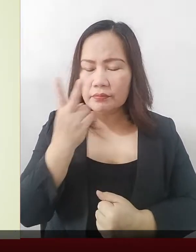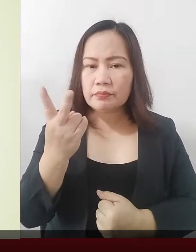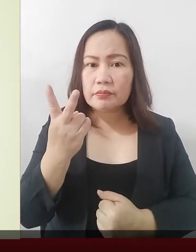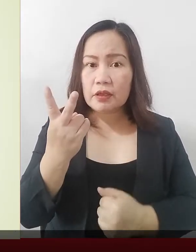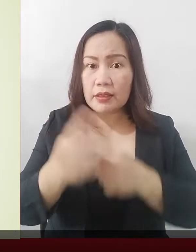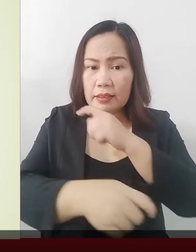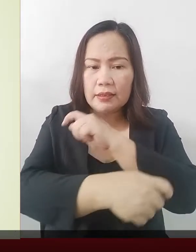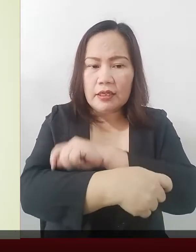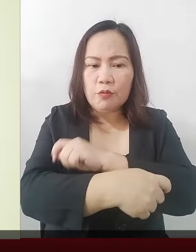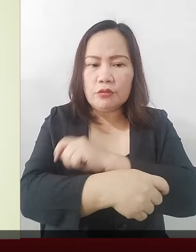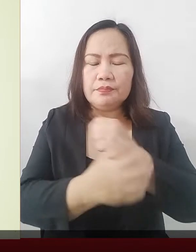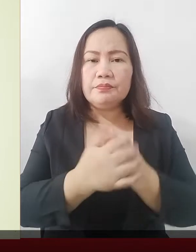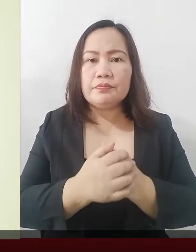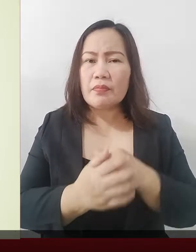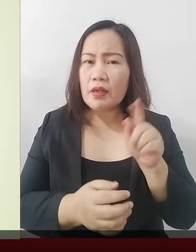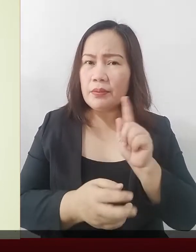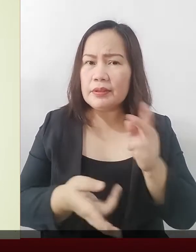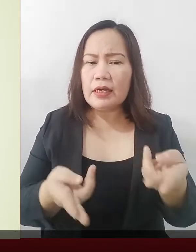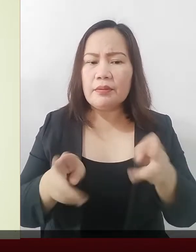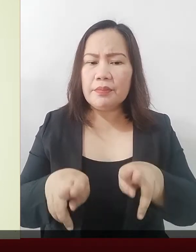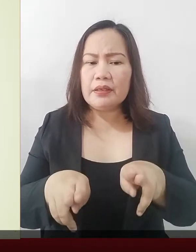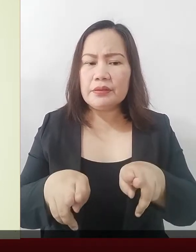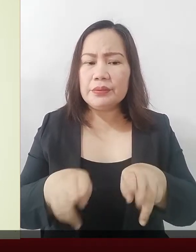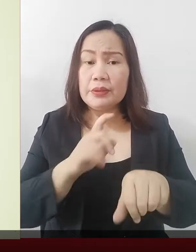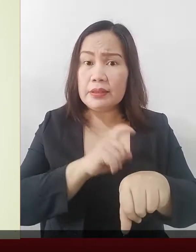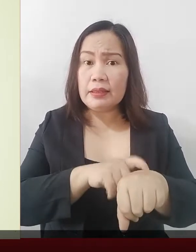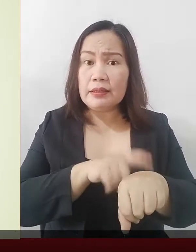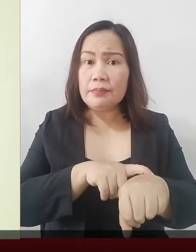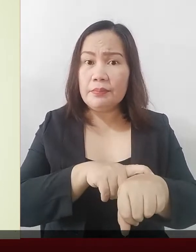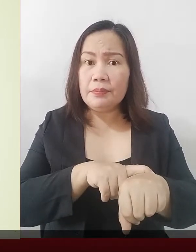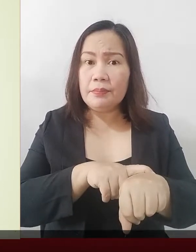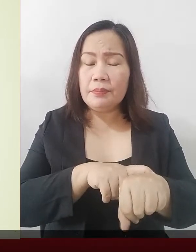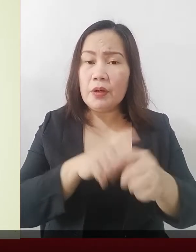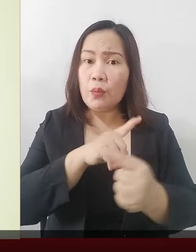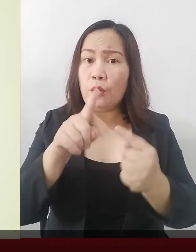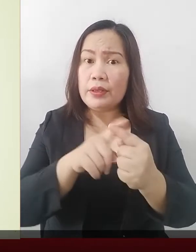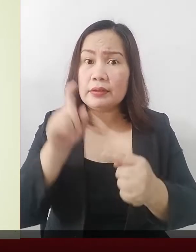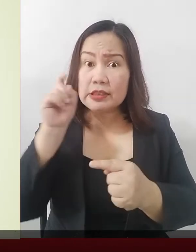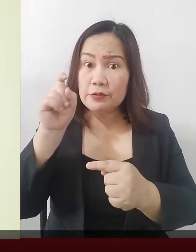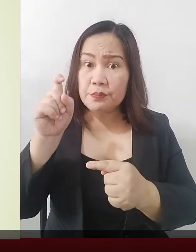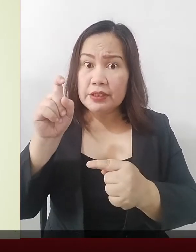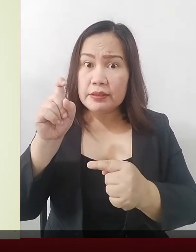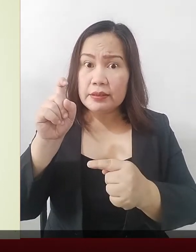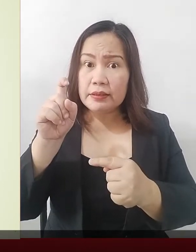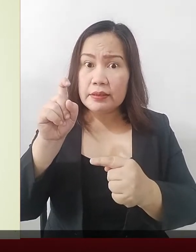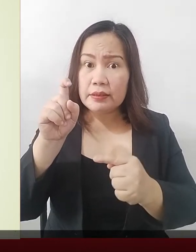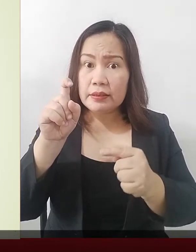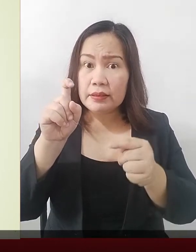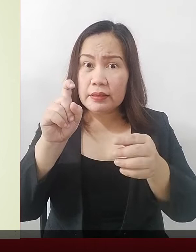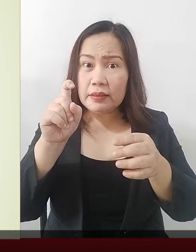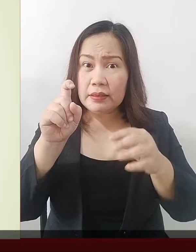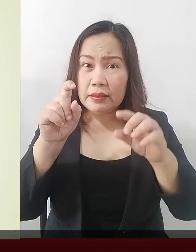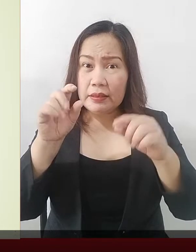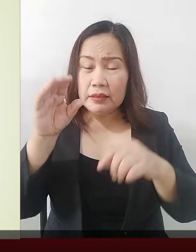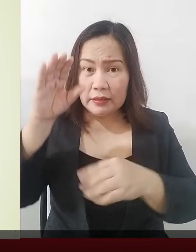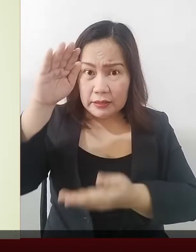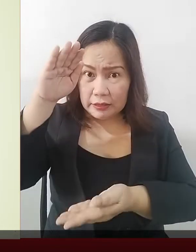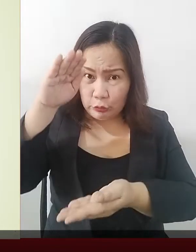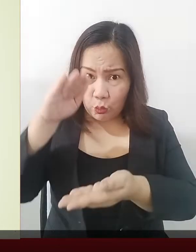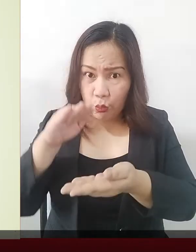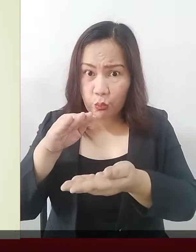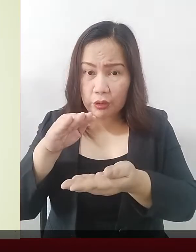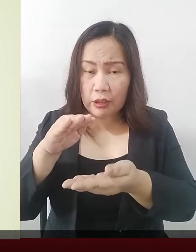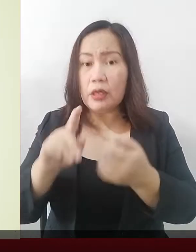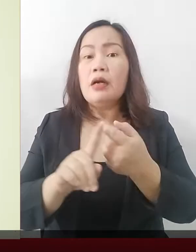Take a look at the table. What happens to the time when the speed decreases